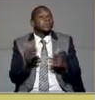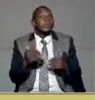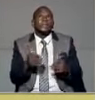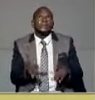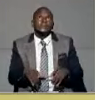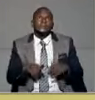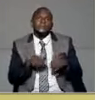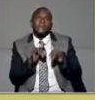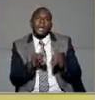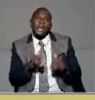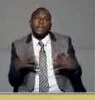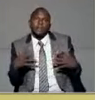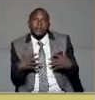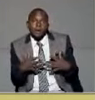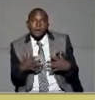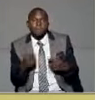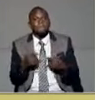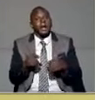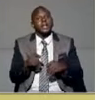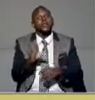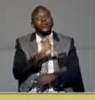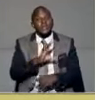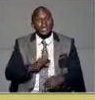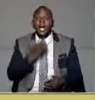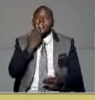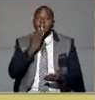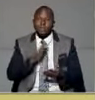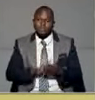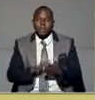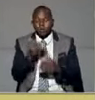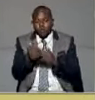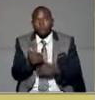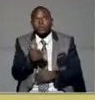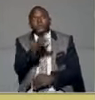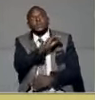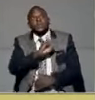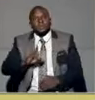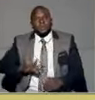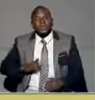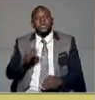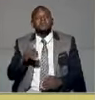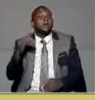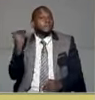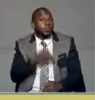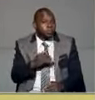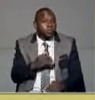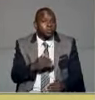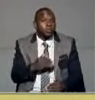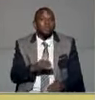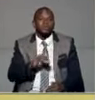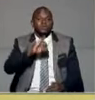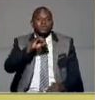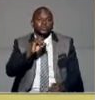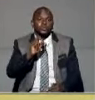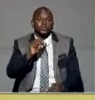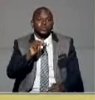fear. But I want to tell you that Christians, believers, drew closer to God. Mm-hmm. And even after the martyrdom of Janan Luwum, people